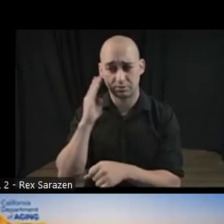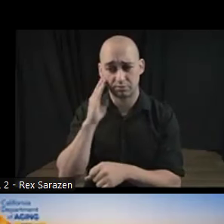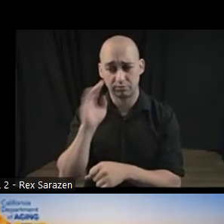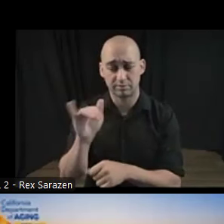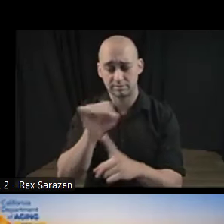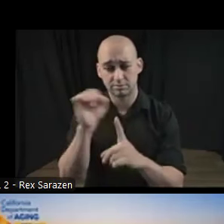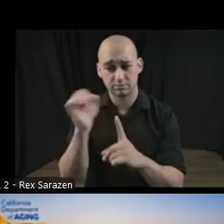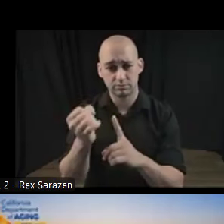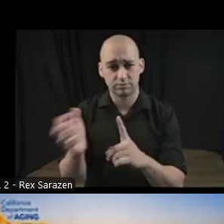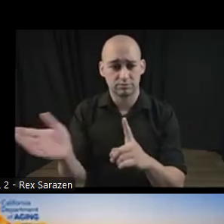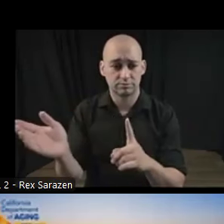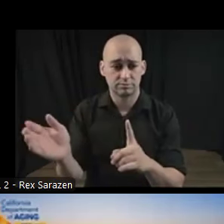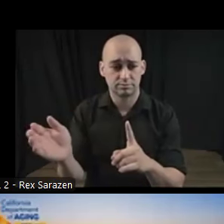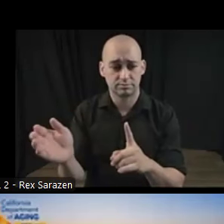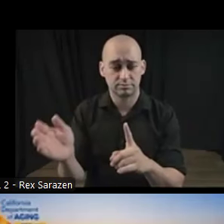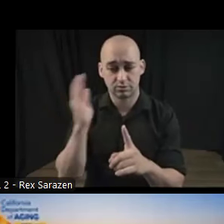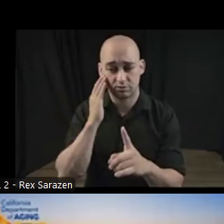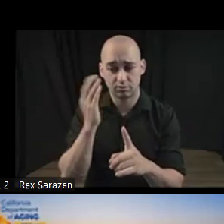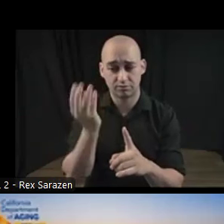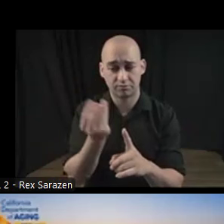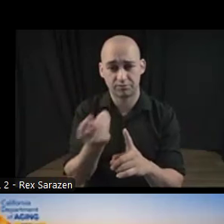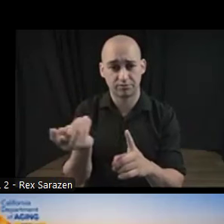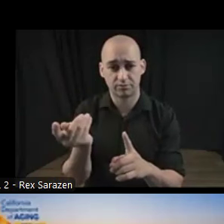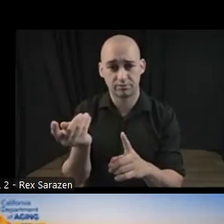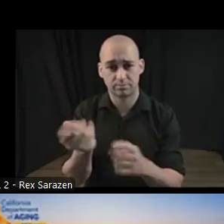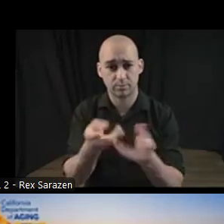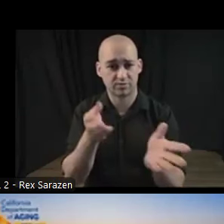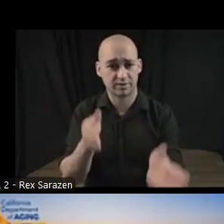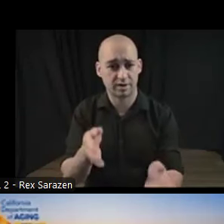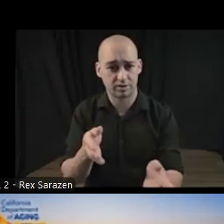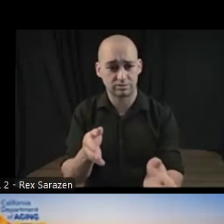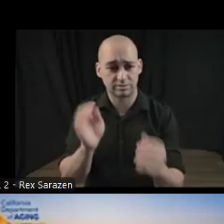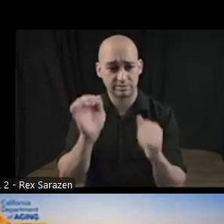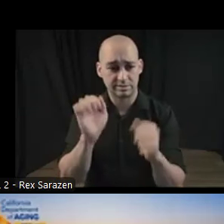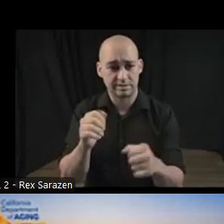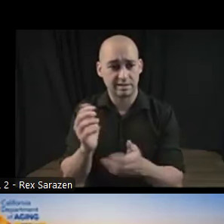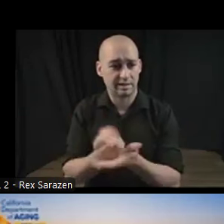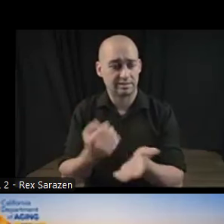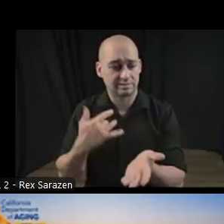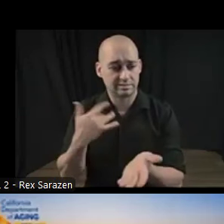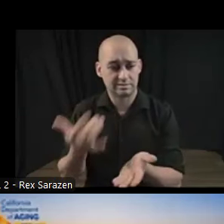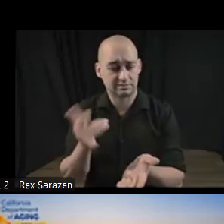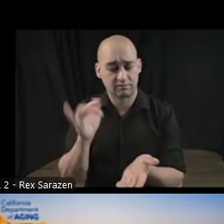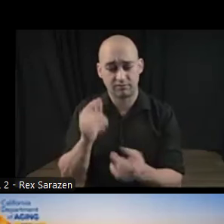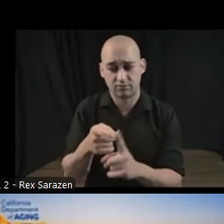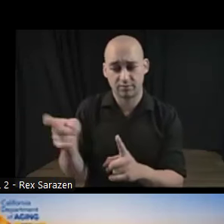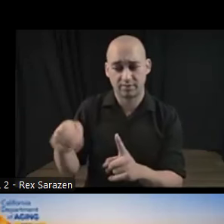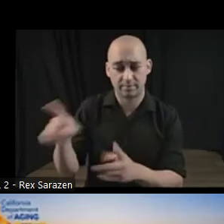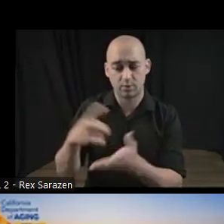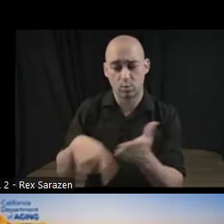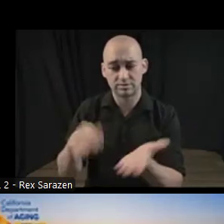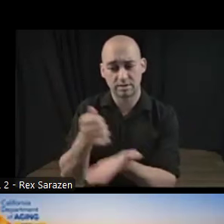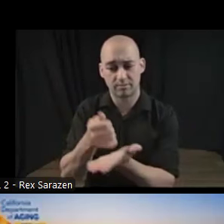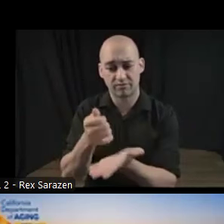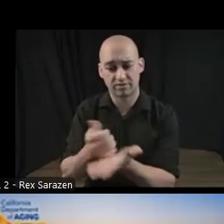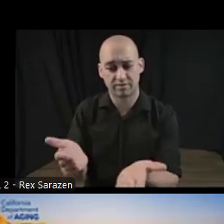these, if there's a handful of providers, maybe we can get a sense from them on what would be helpful. So